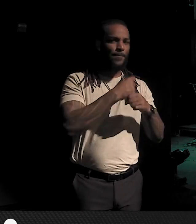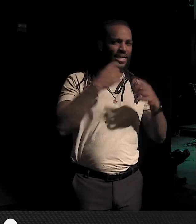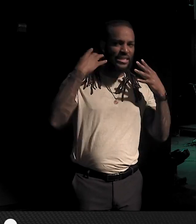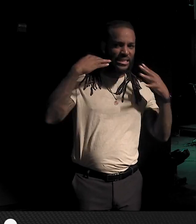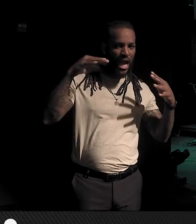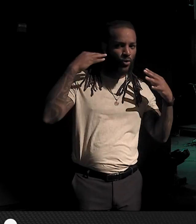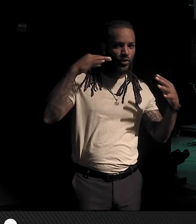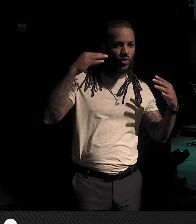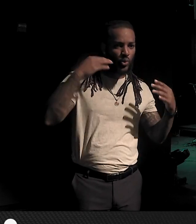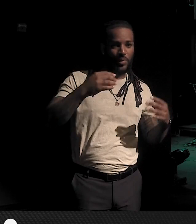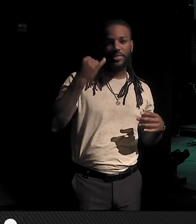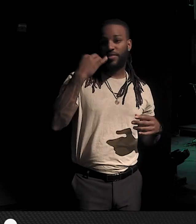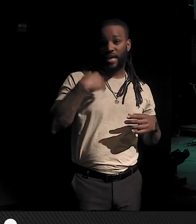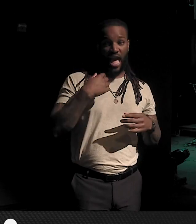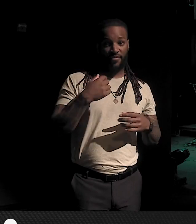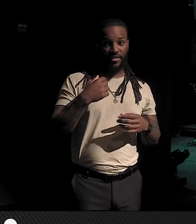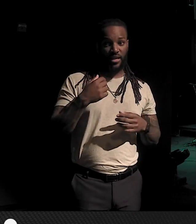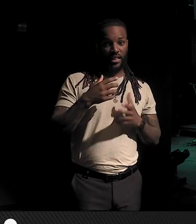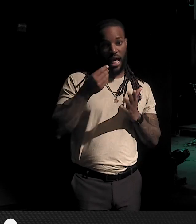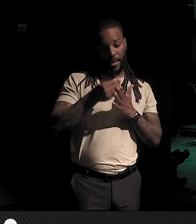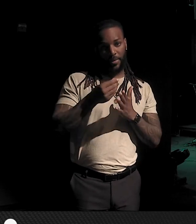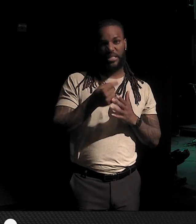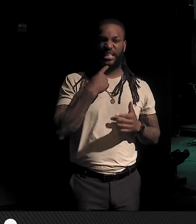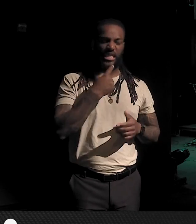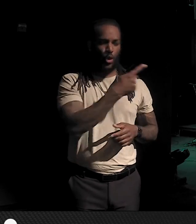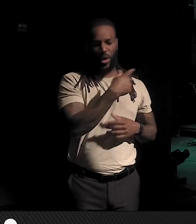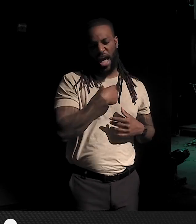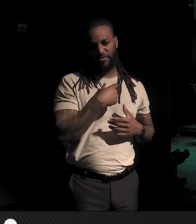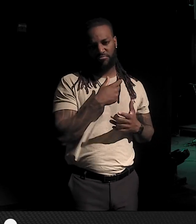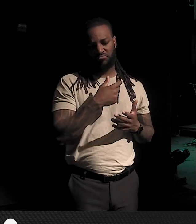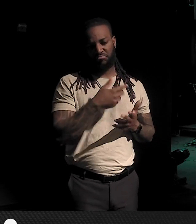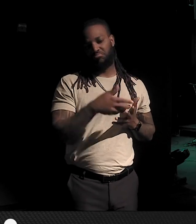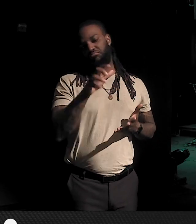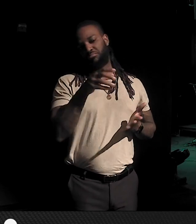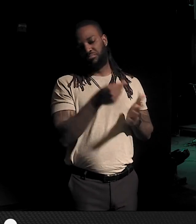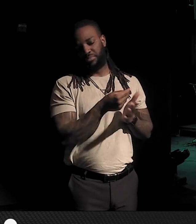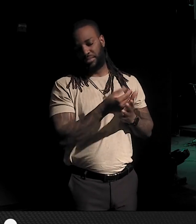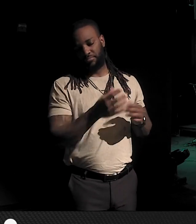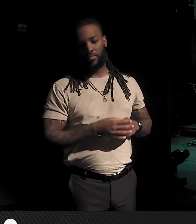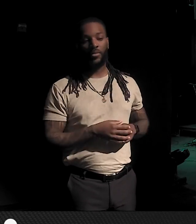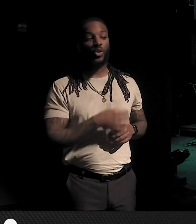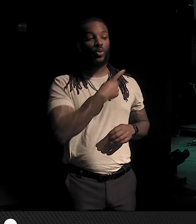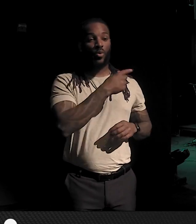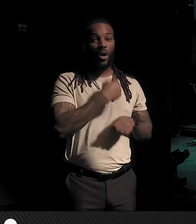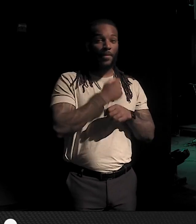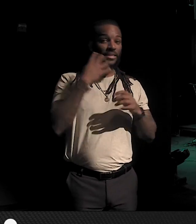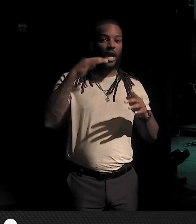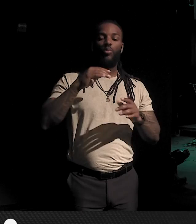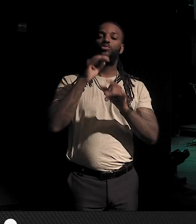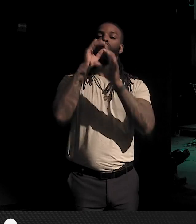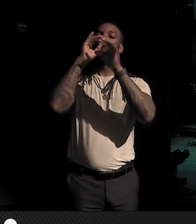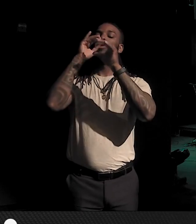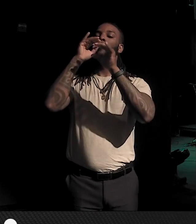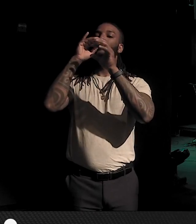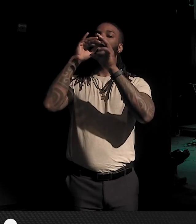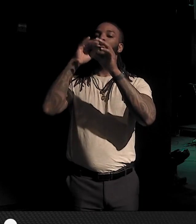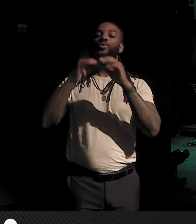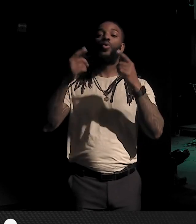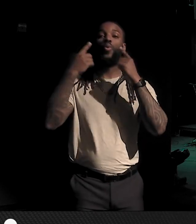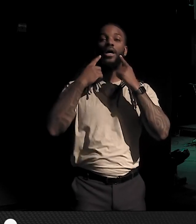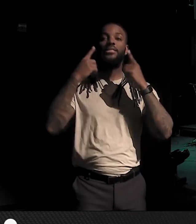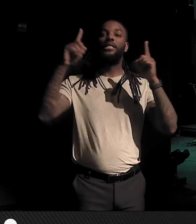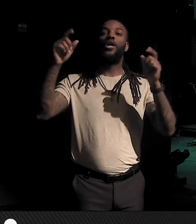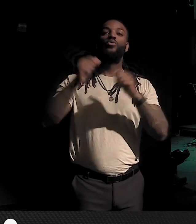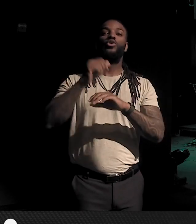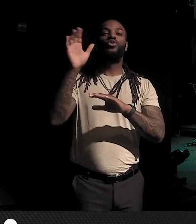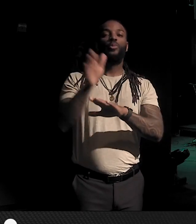noise. If we had any kind of money, which let's say we do today because it's all play, we would make sounds with trumpets. We would announce with